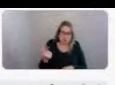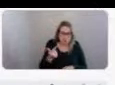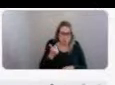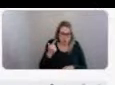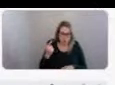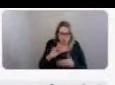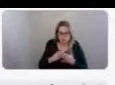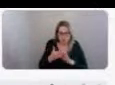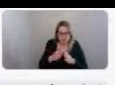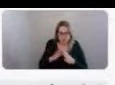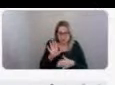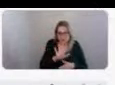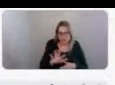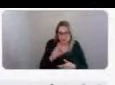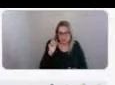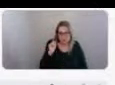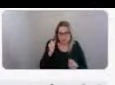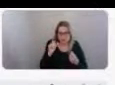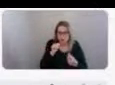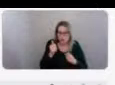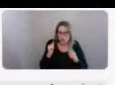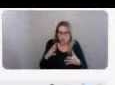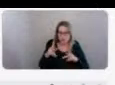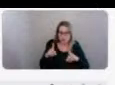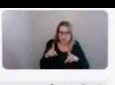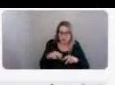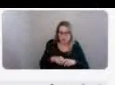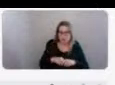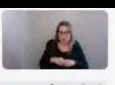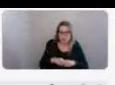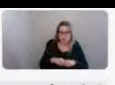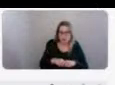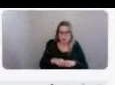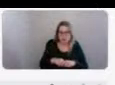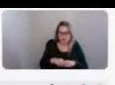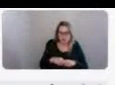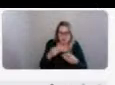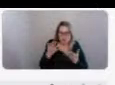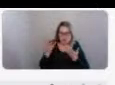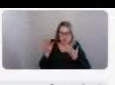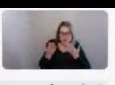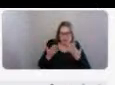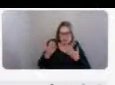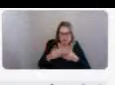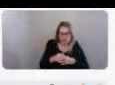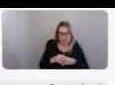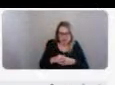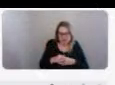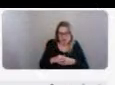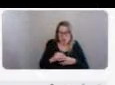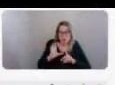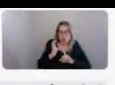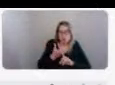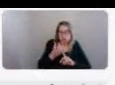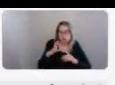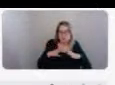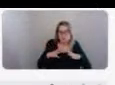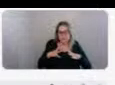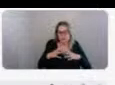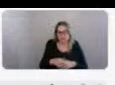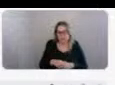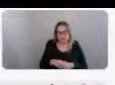with relatively dense populations and lots of retail healthcare and other services as well as cultural events